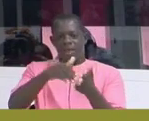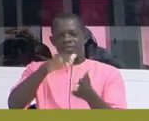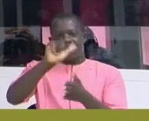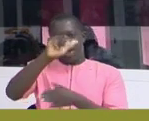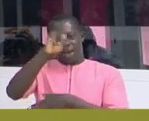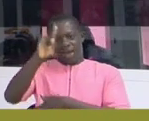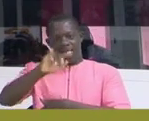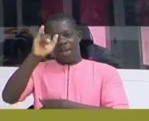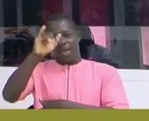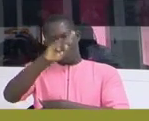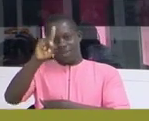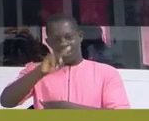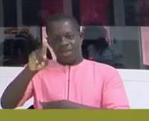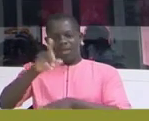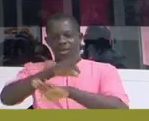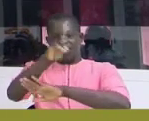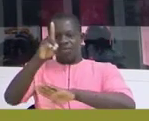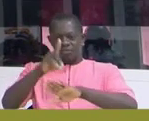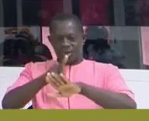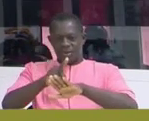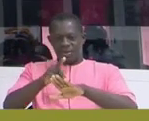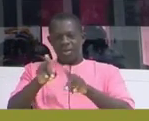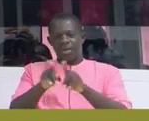I said to him, "When we get